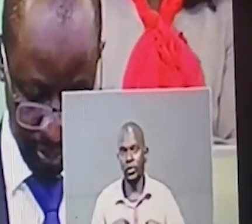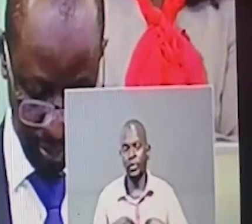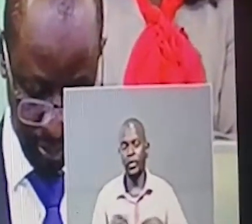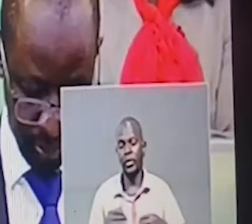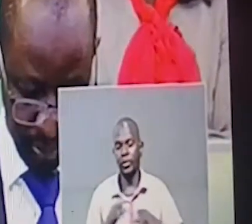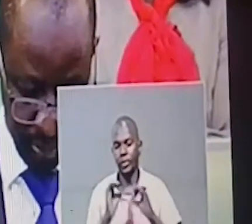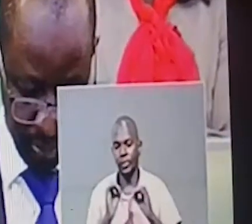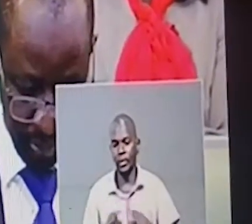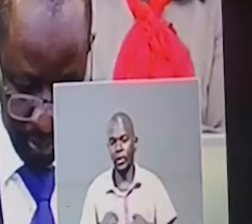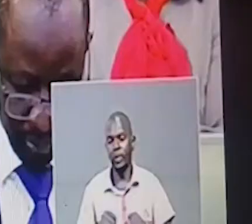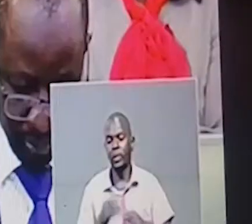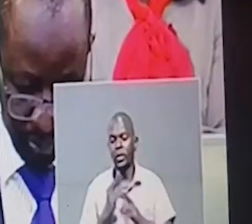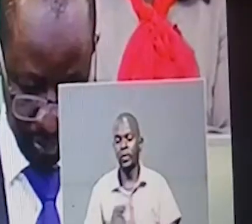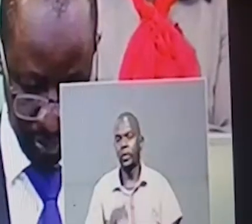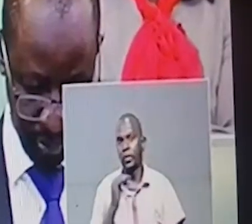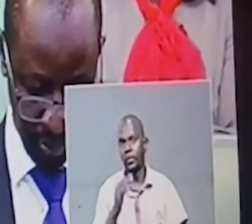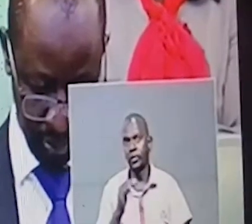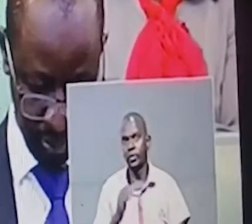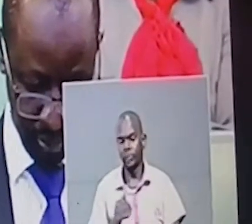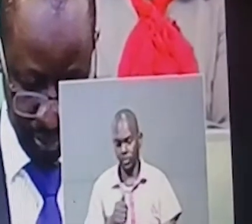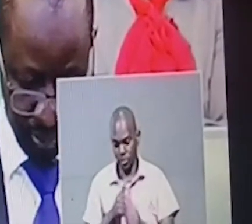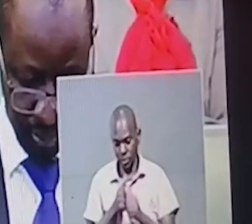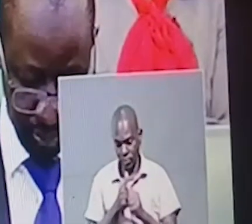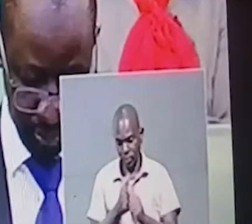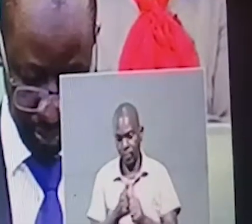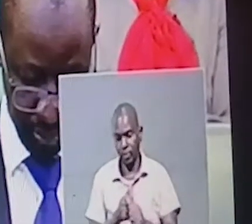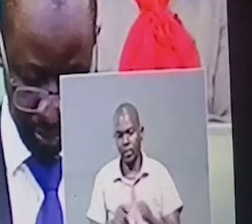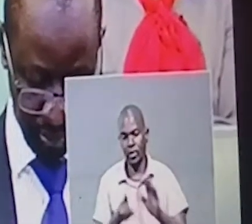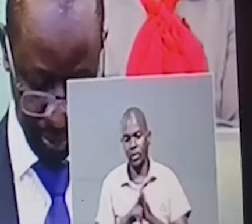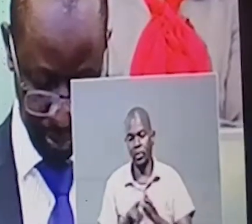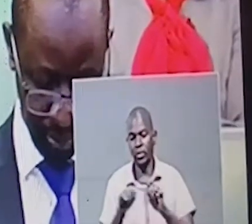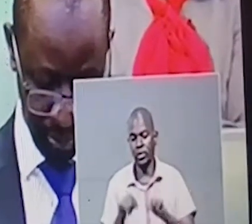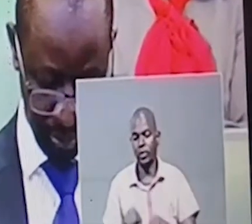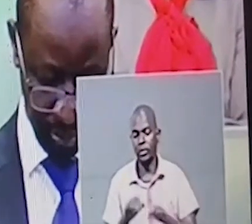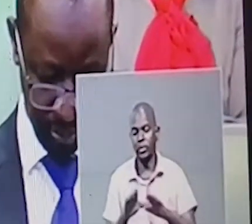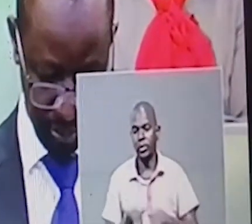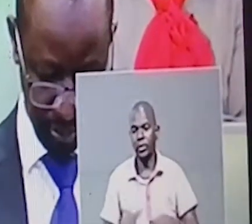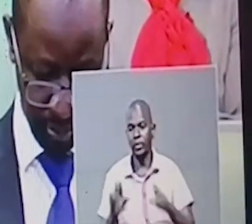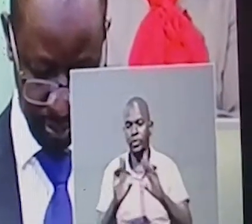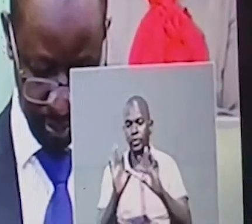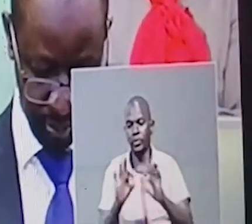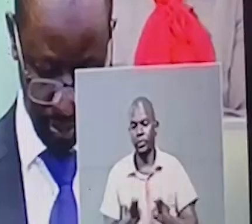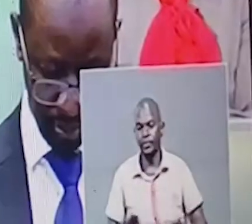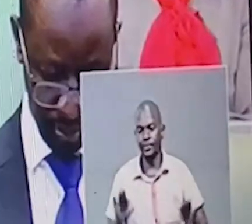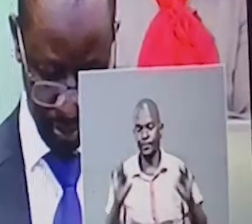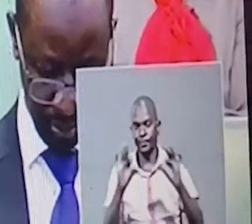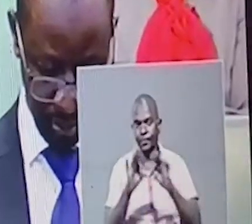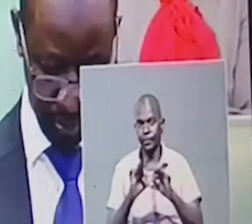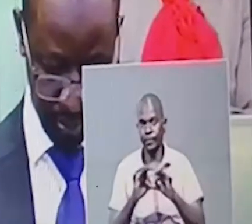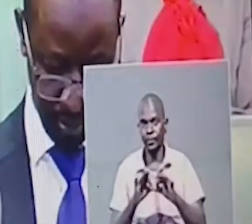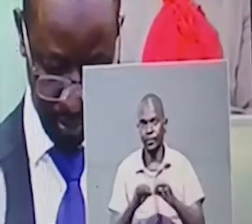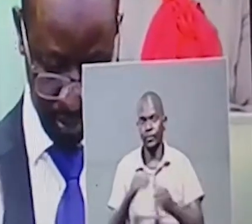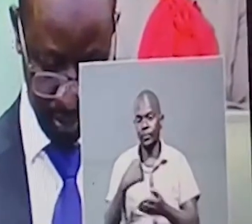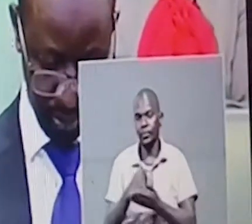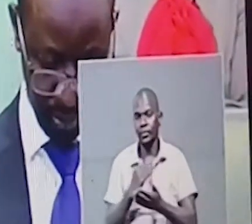entertained. Mr. Speaker, the issue of adhering to laws in this Parliament, they are very, very important. Why do I say that?